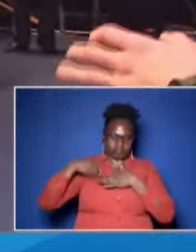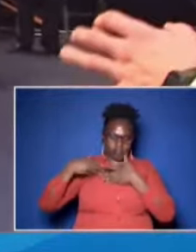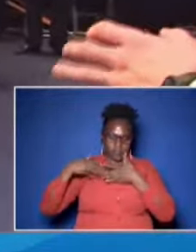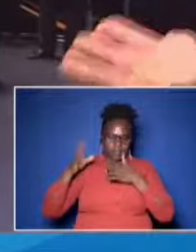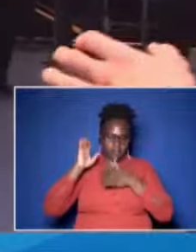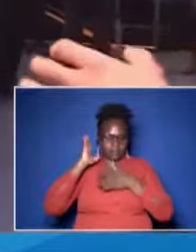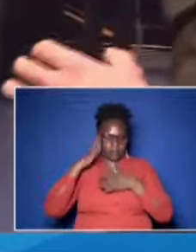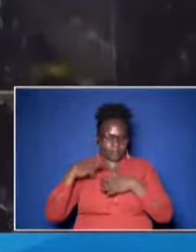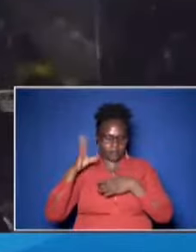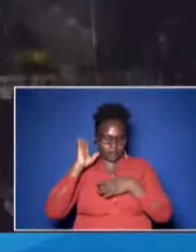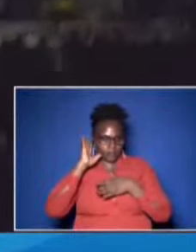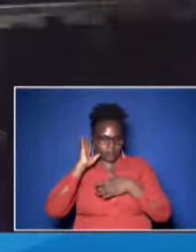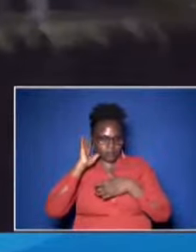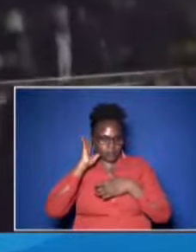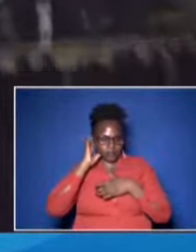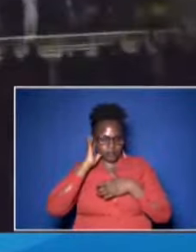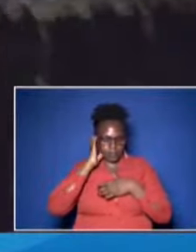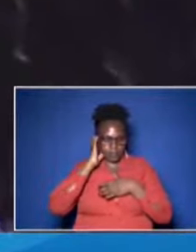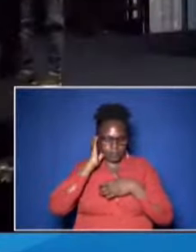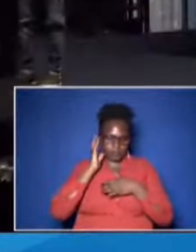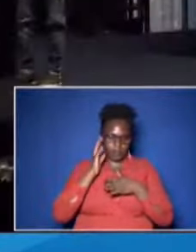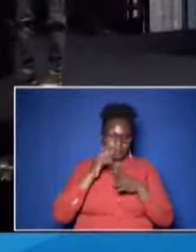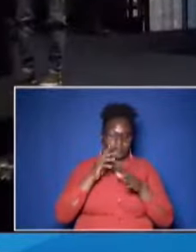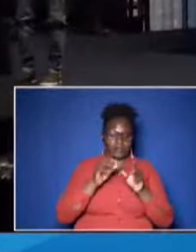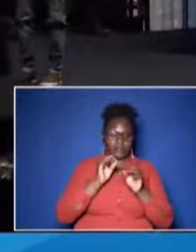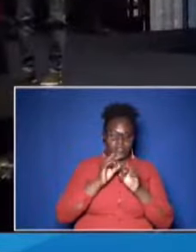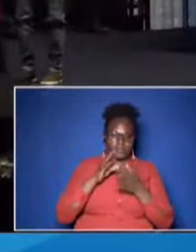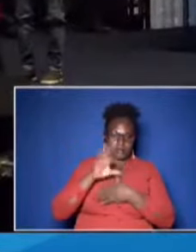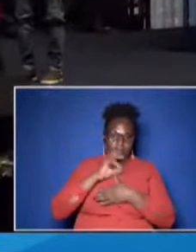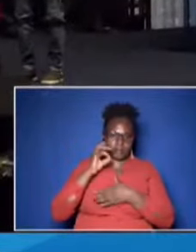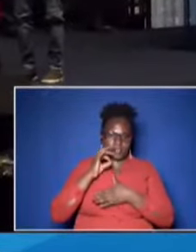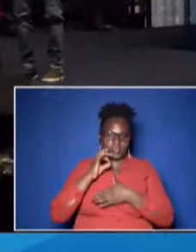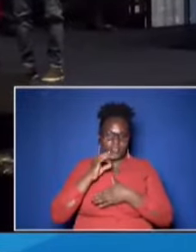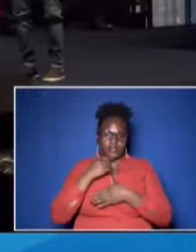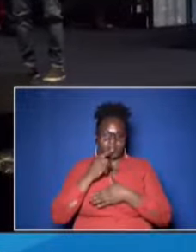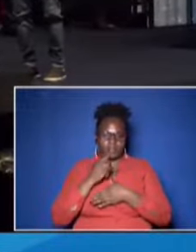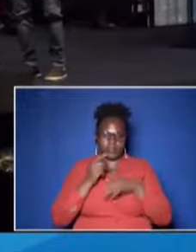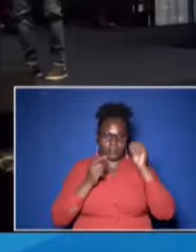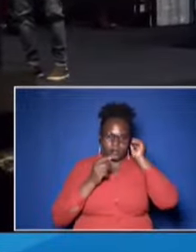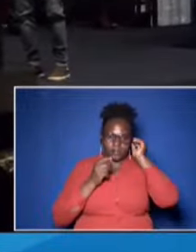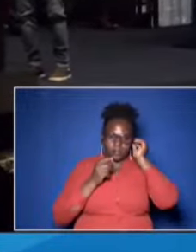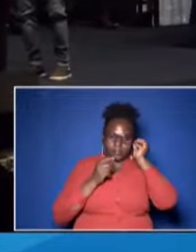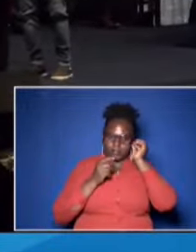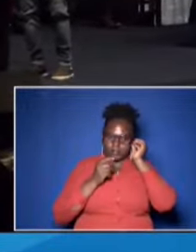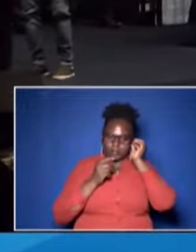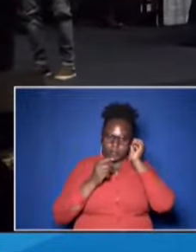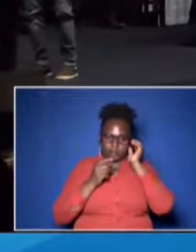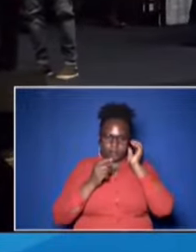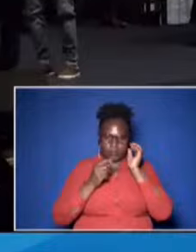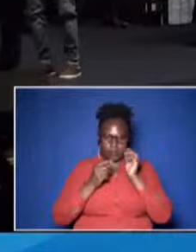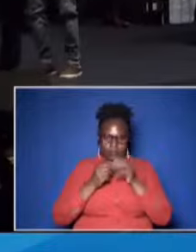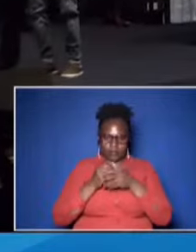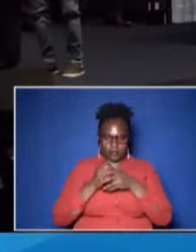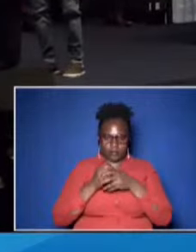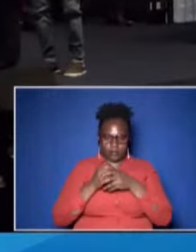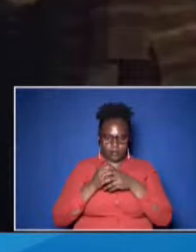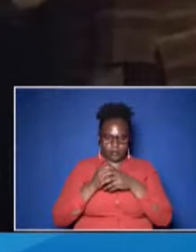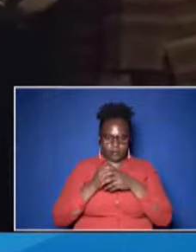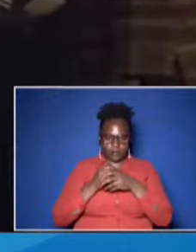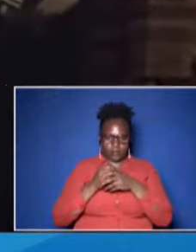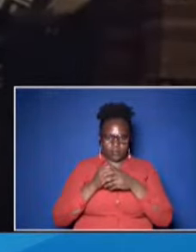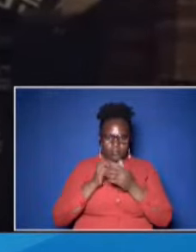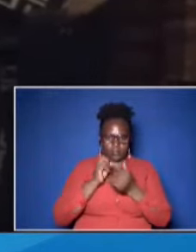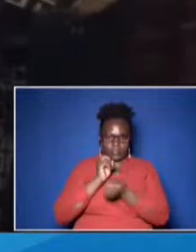had a an ear to hear Let Him hear what the spirit says how old are you 11